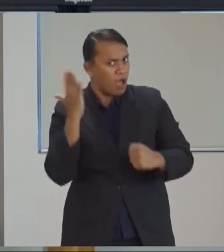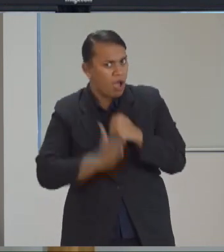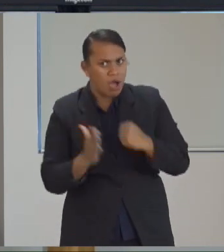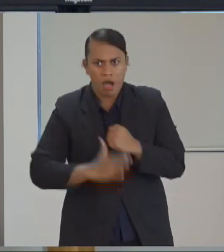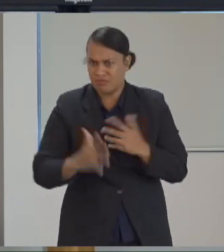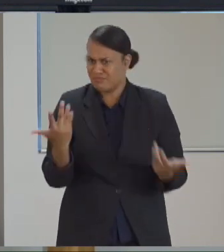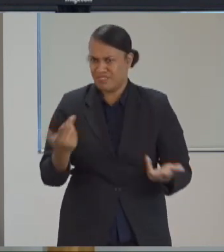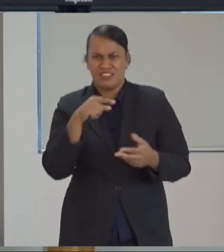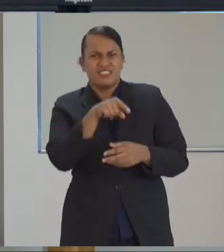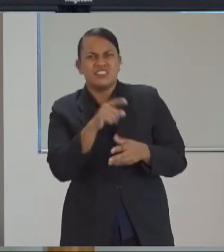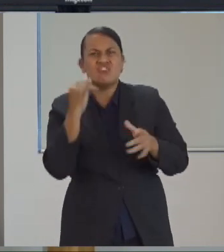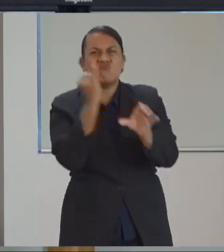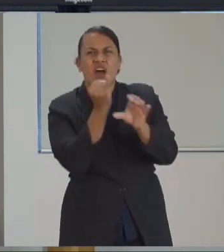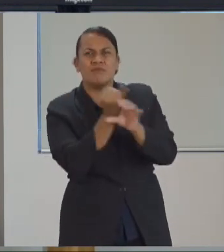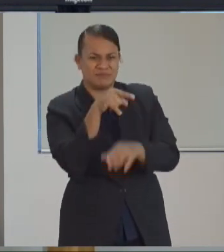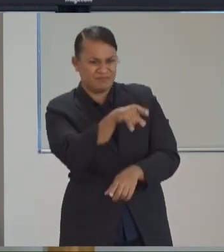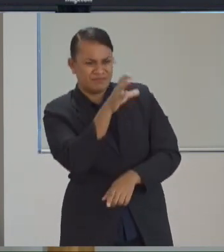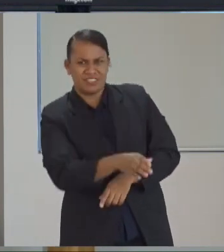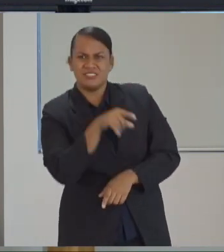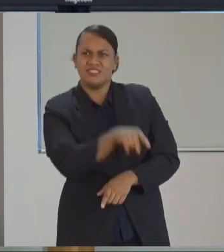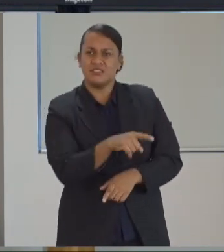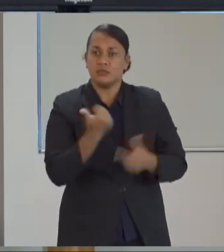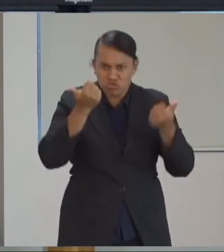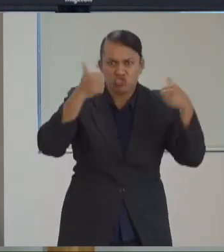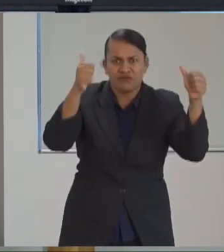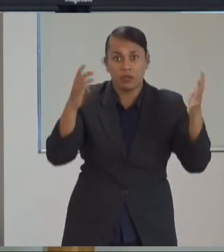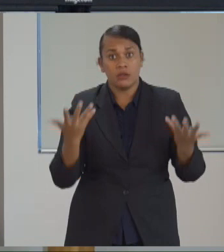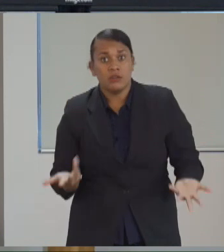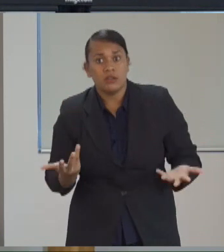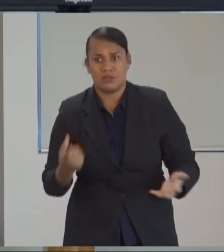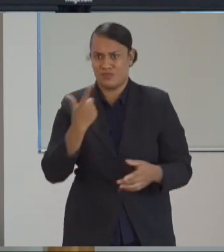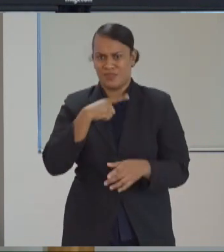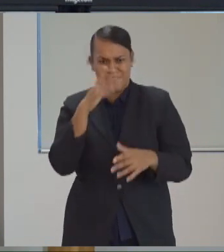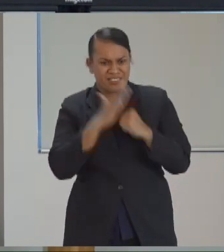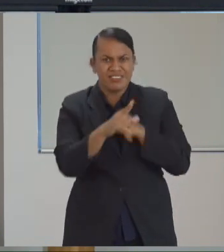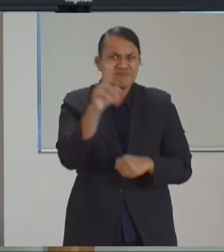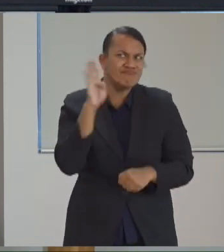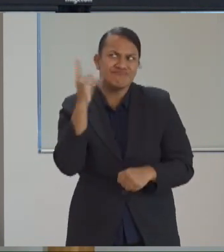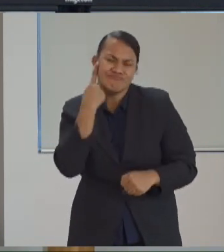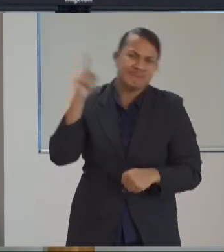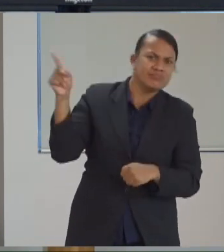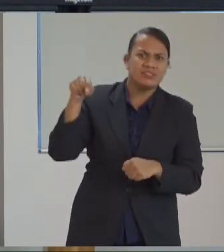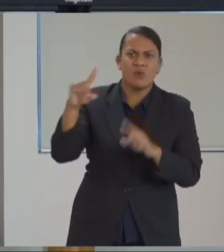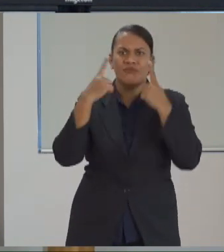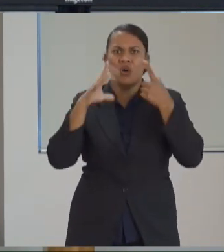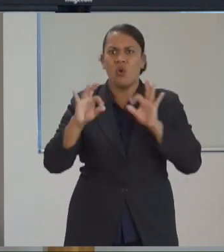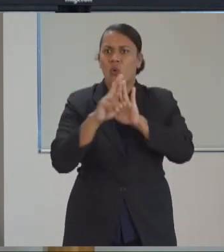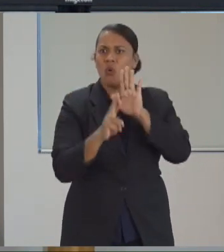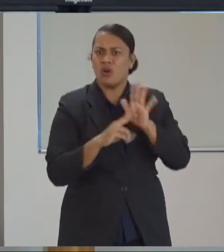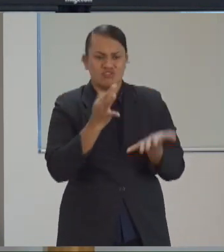accused. In the interest of justice and public health, this is clearly what should have taken place in this